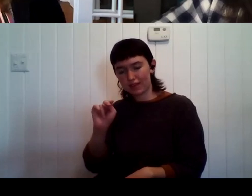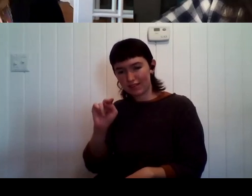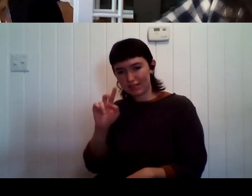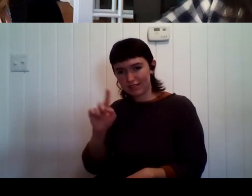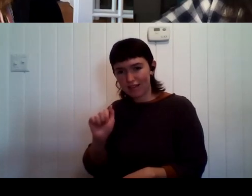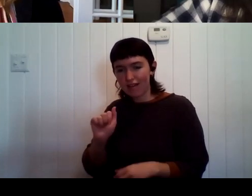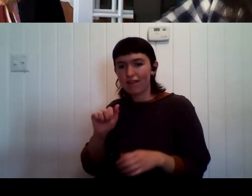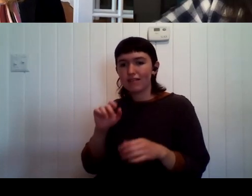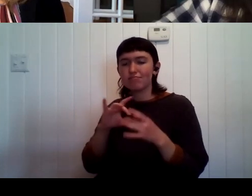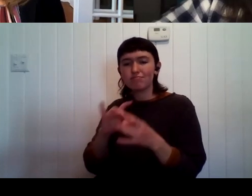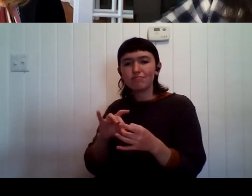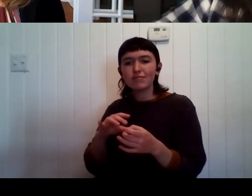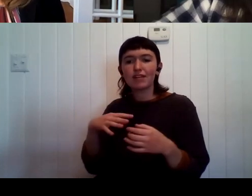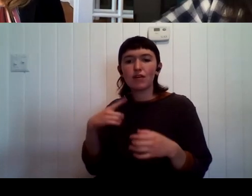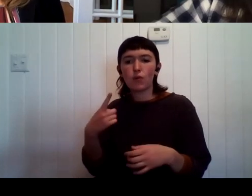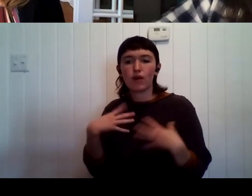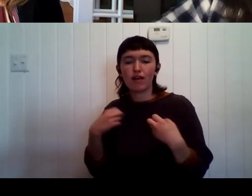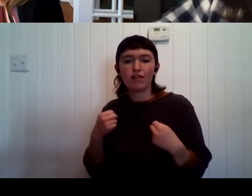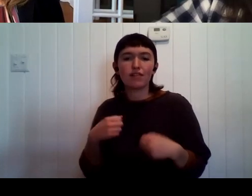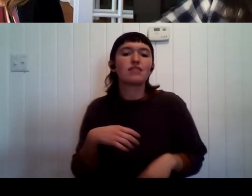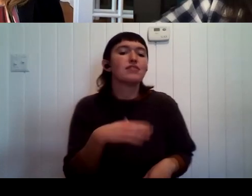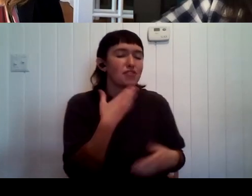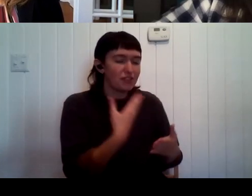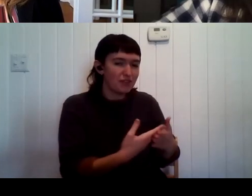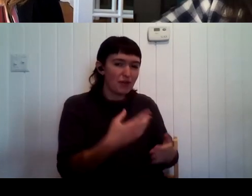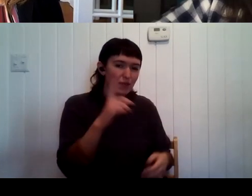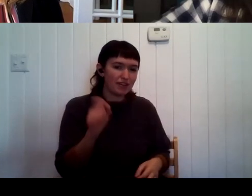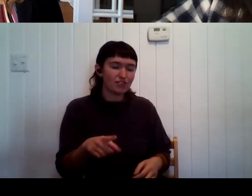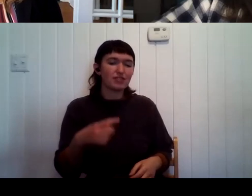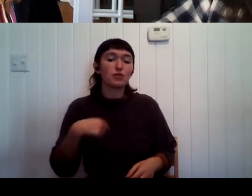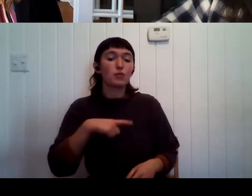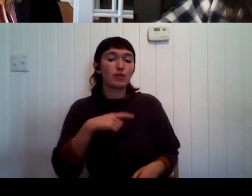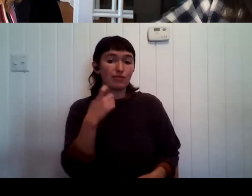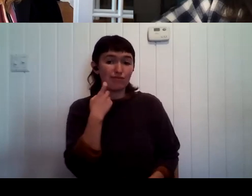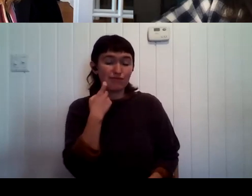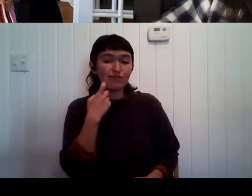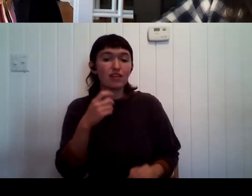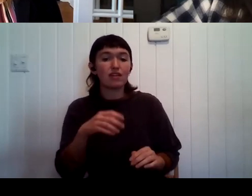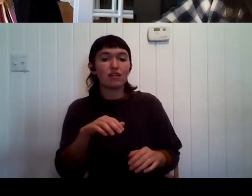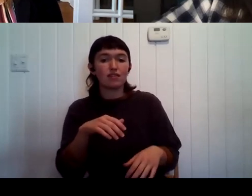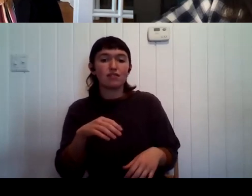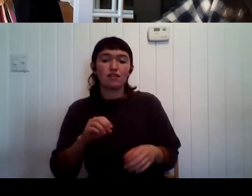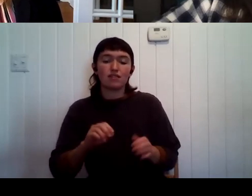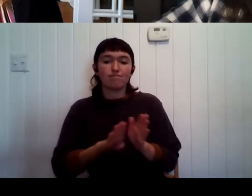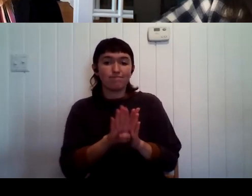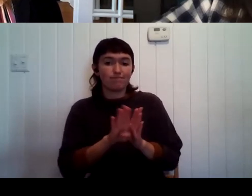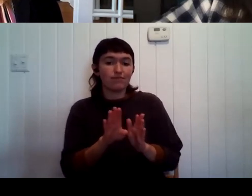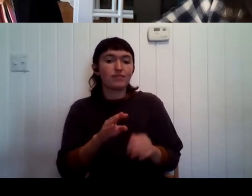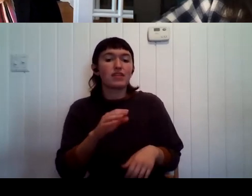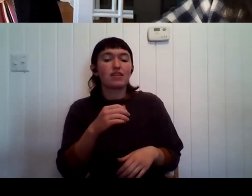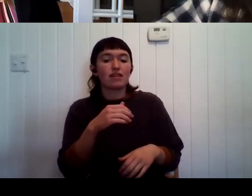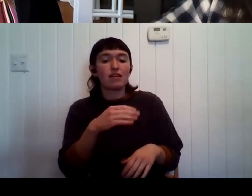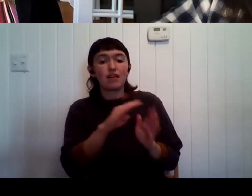on onehealthlessons.com, we just launched a second lesson that was about the science behind the COVID-19